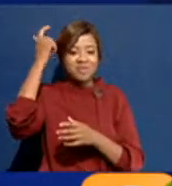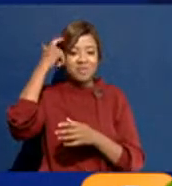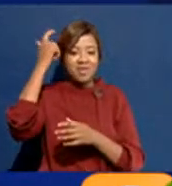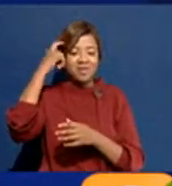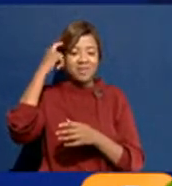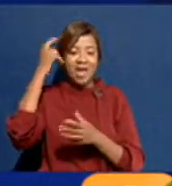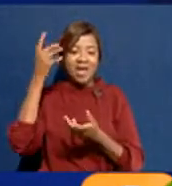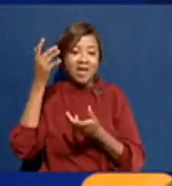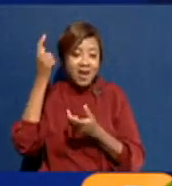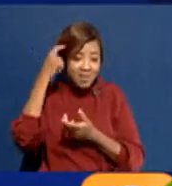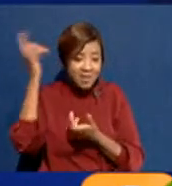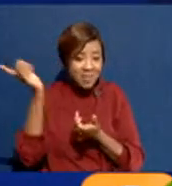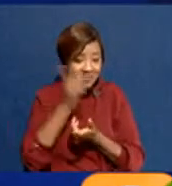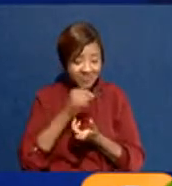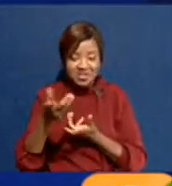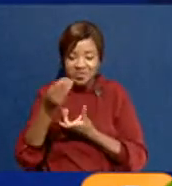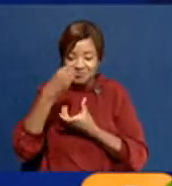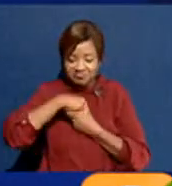education